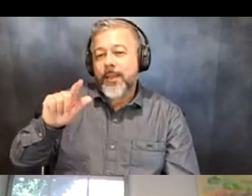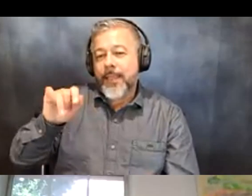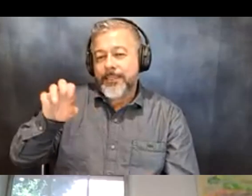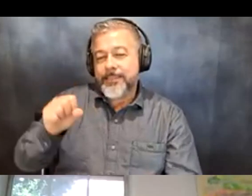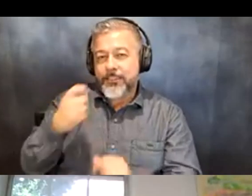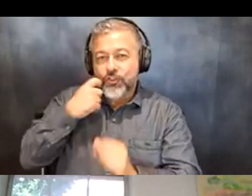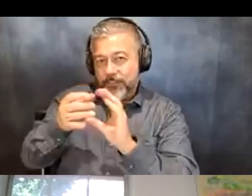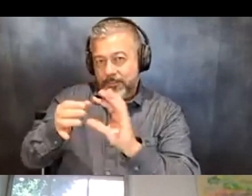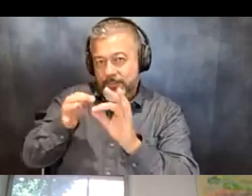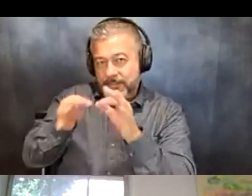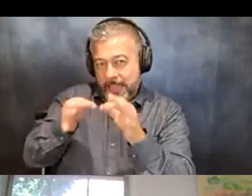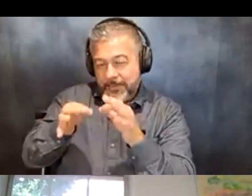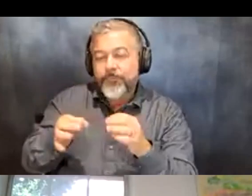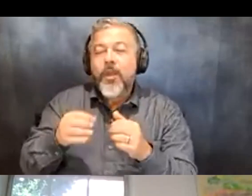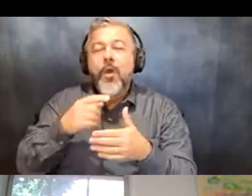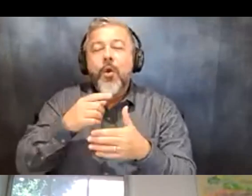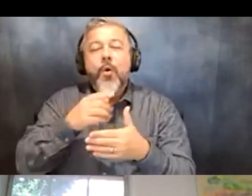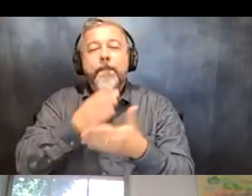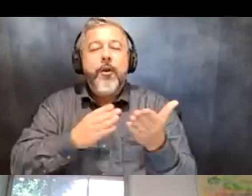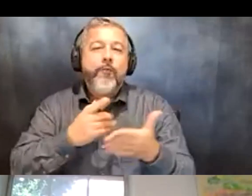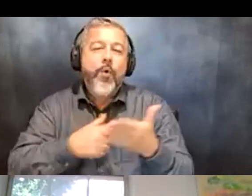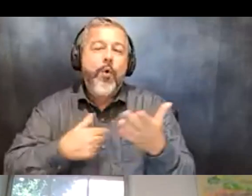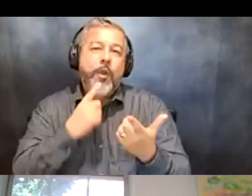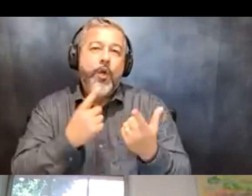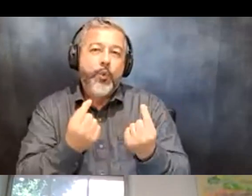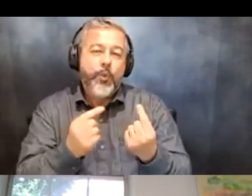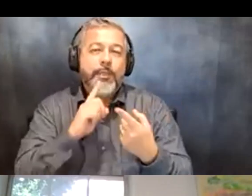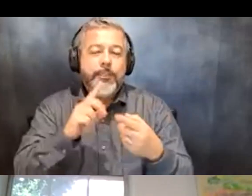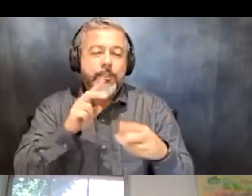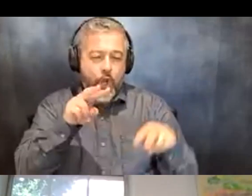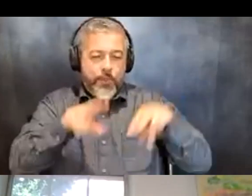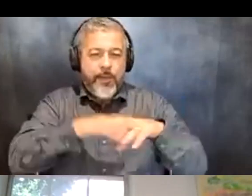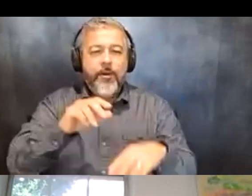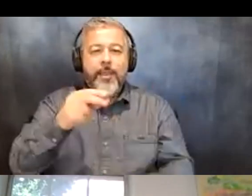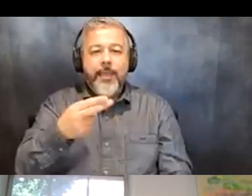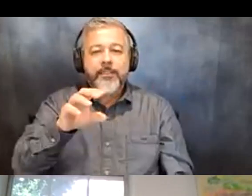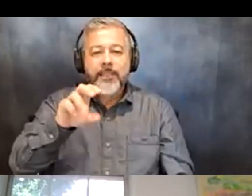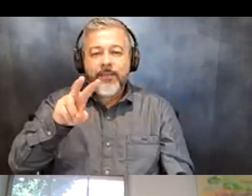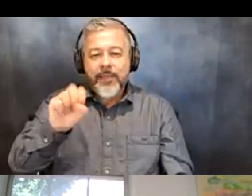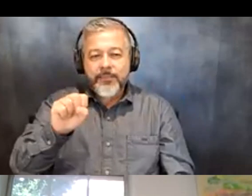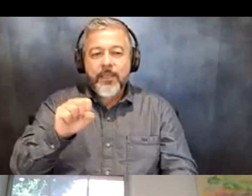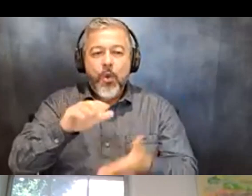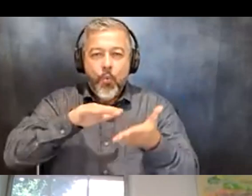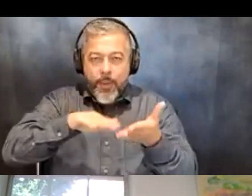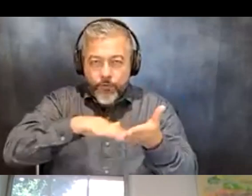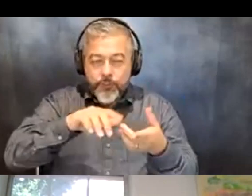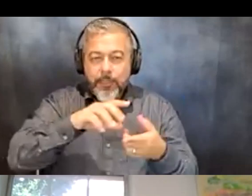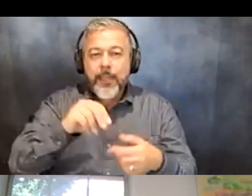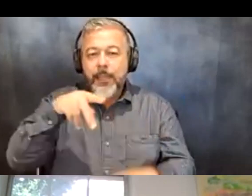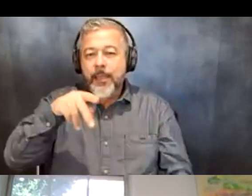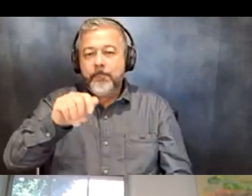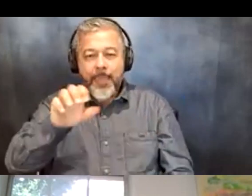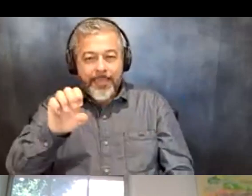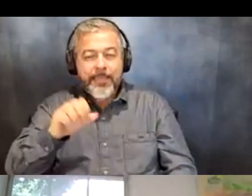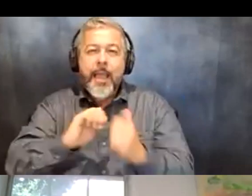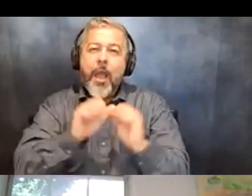doing is looking at these our HCBS waivers and PACE, and how can we as a state